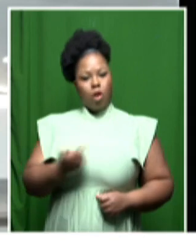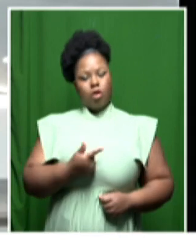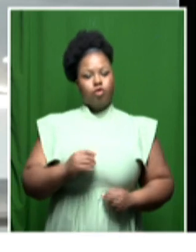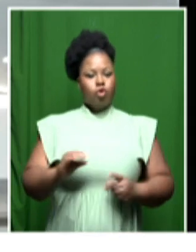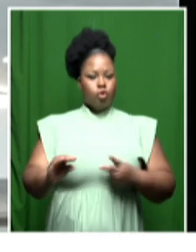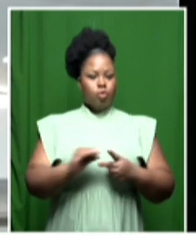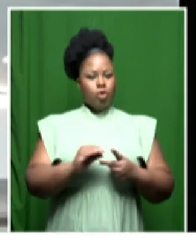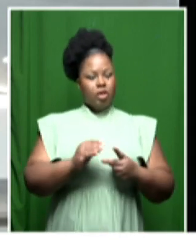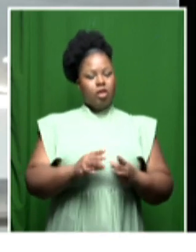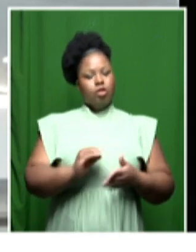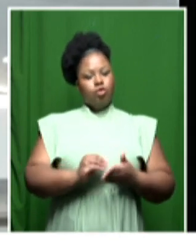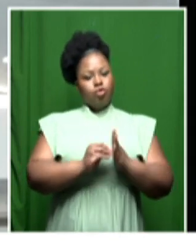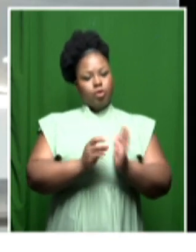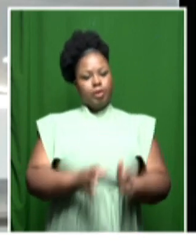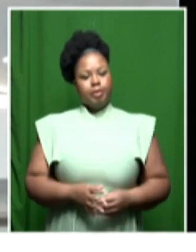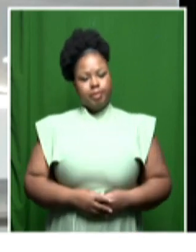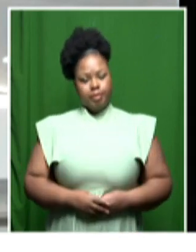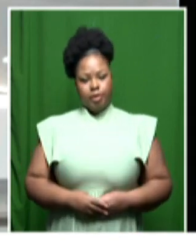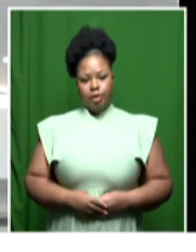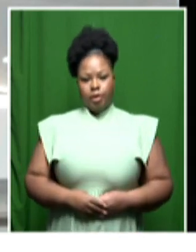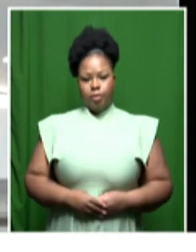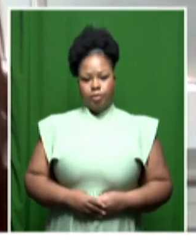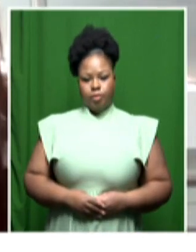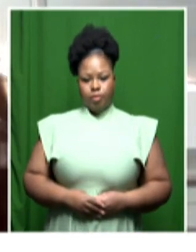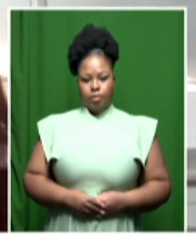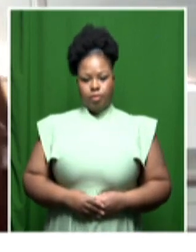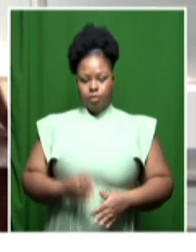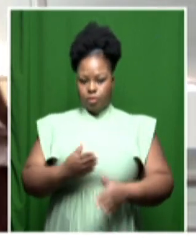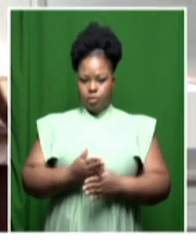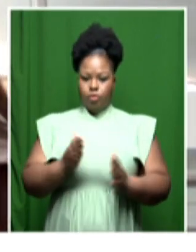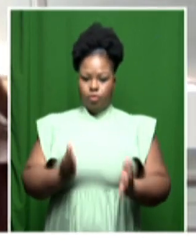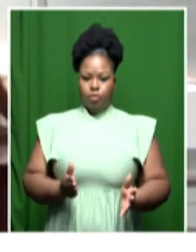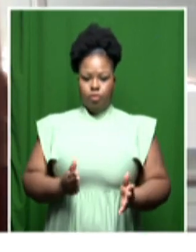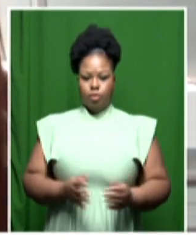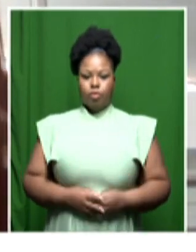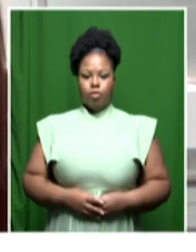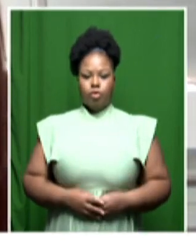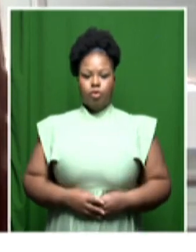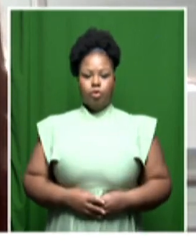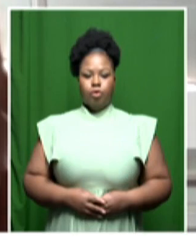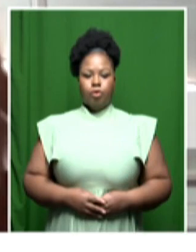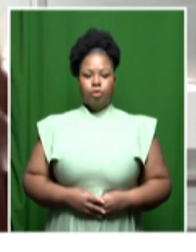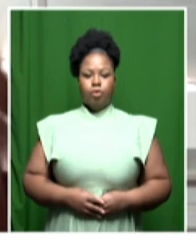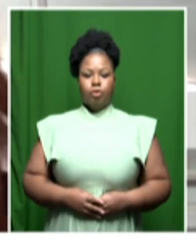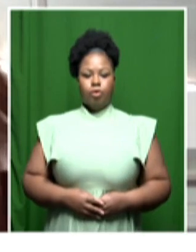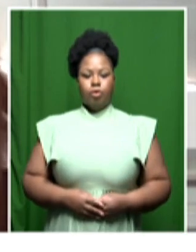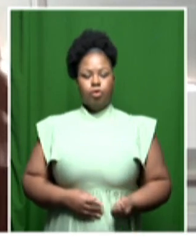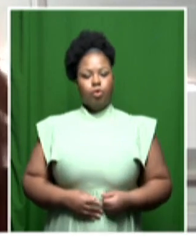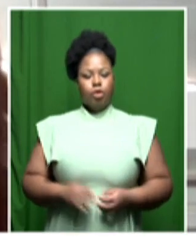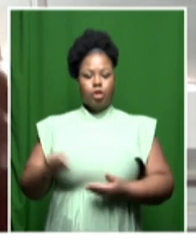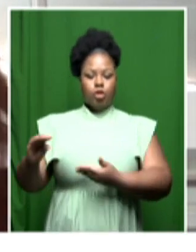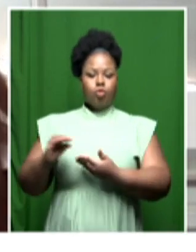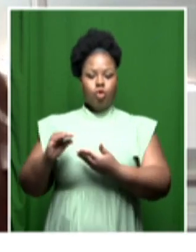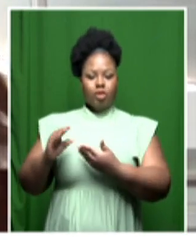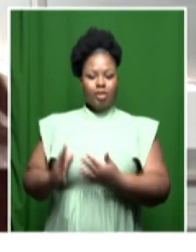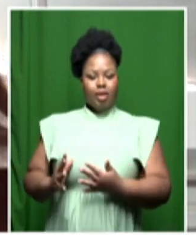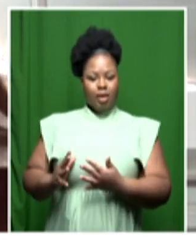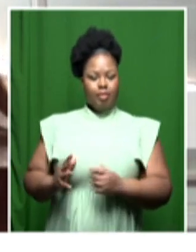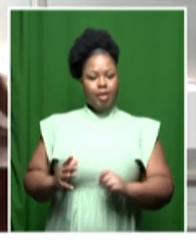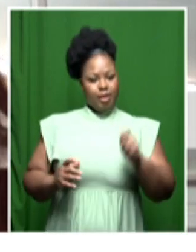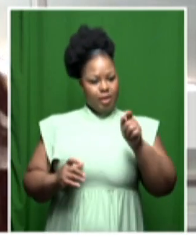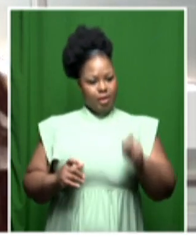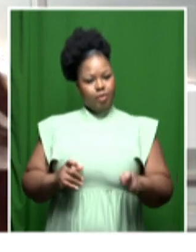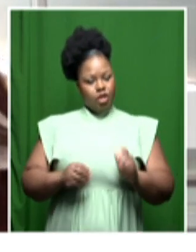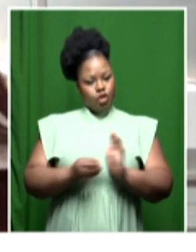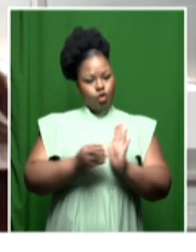or for a student to be sponsored. Okay, so that's how it's going to work. It's basically finding a match. So you take a sponsor Correct. who is going